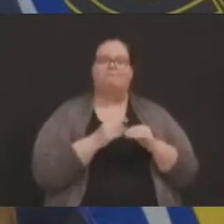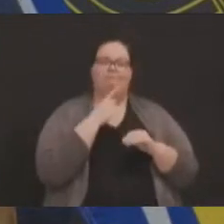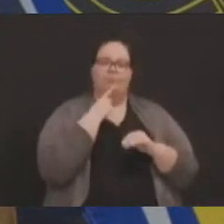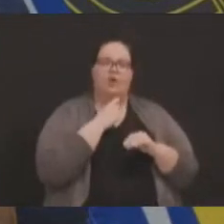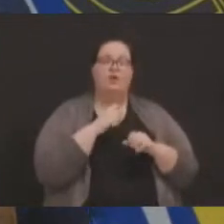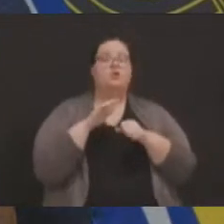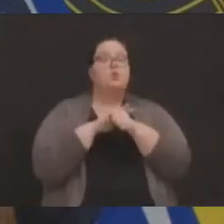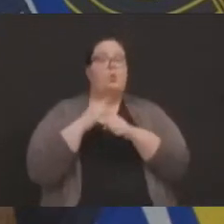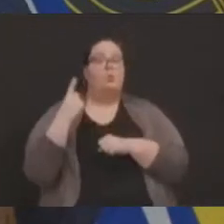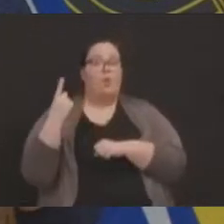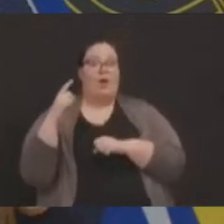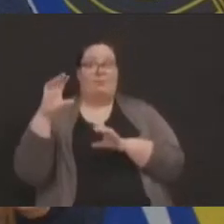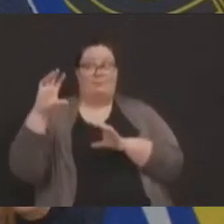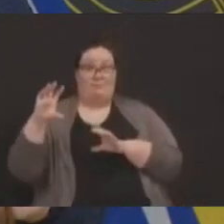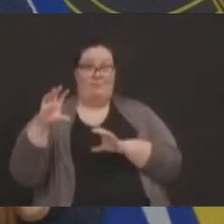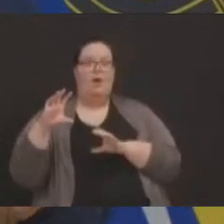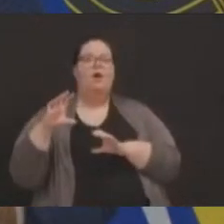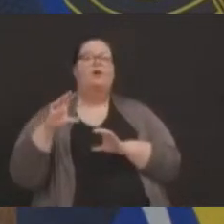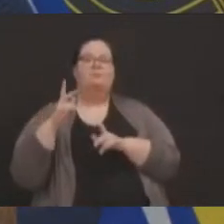remain in lockdown.